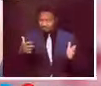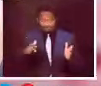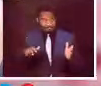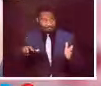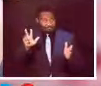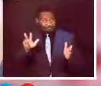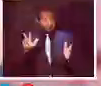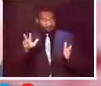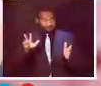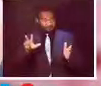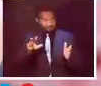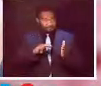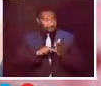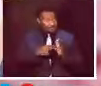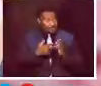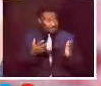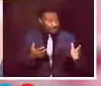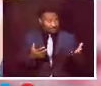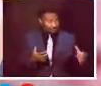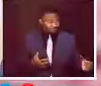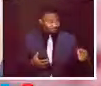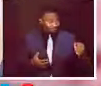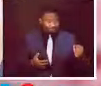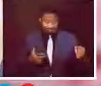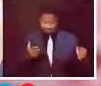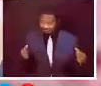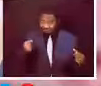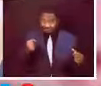technically the appointive members are only two.